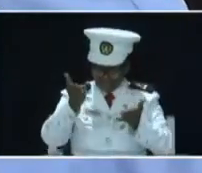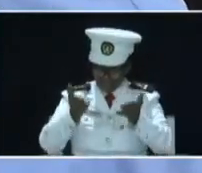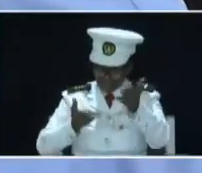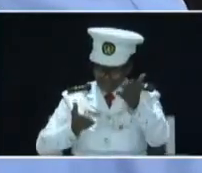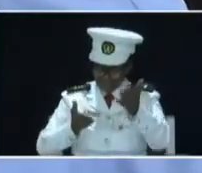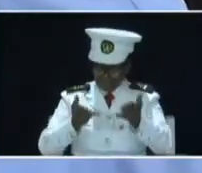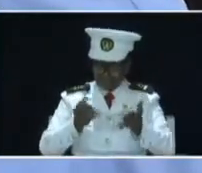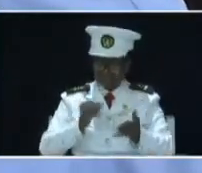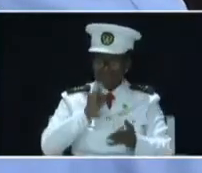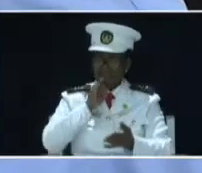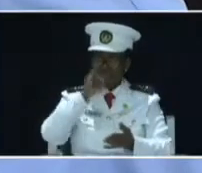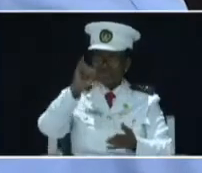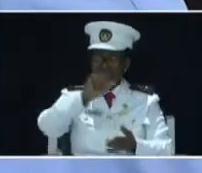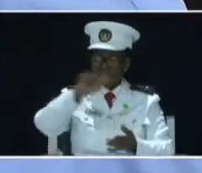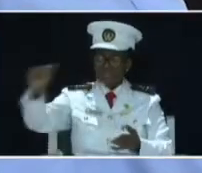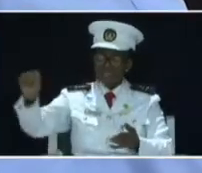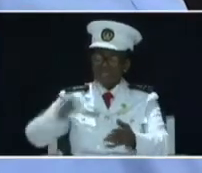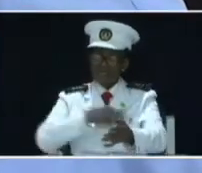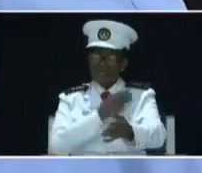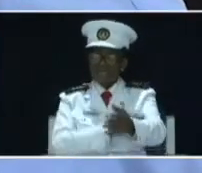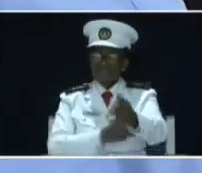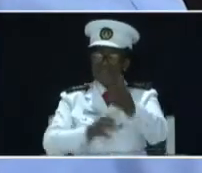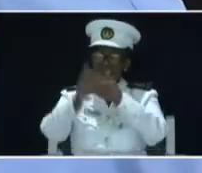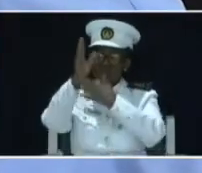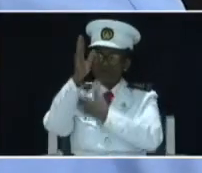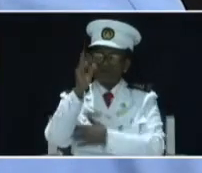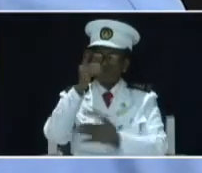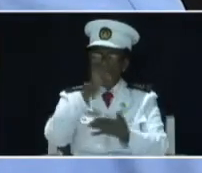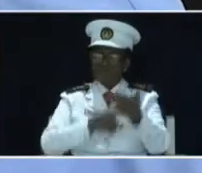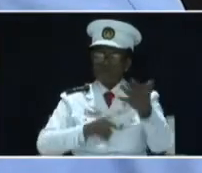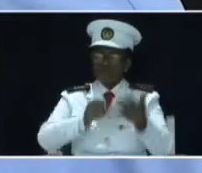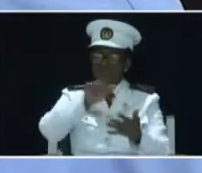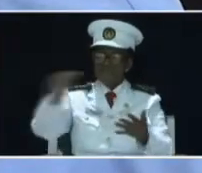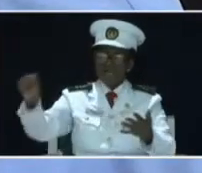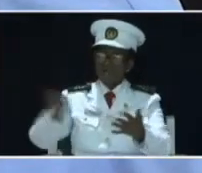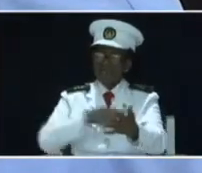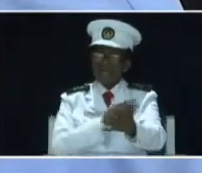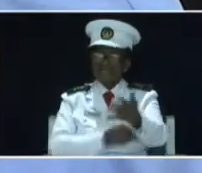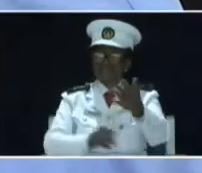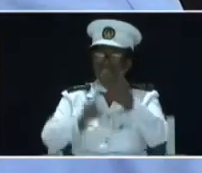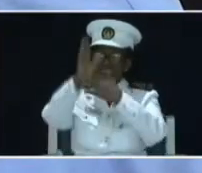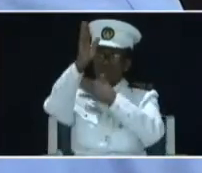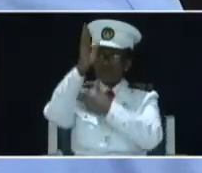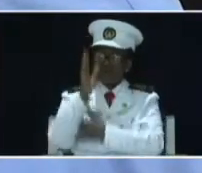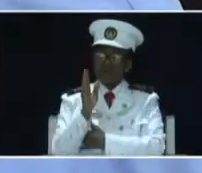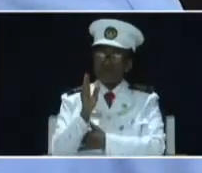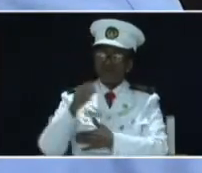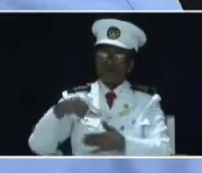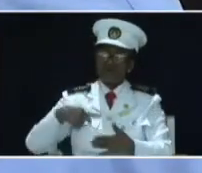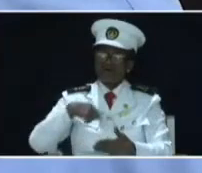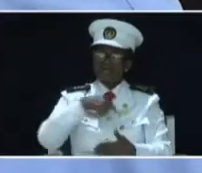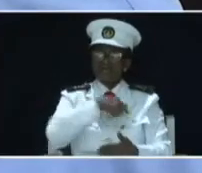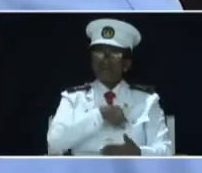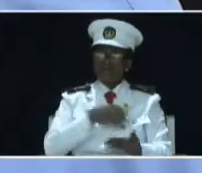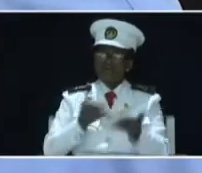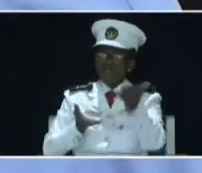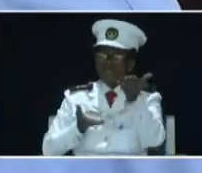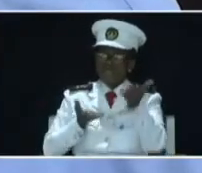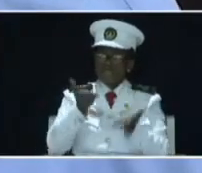He's a mighty God. What a mighty God